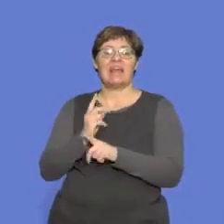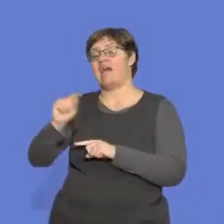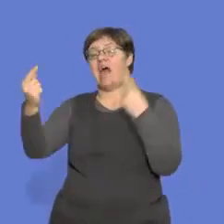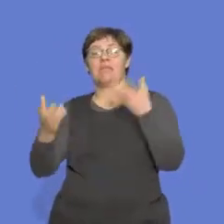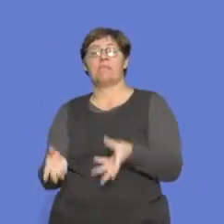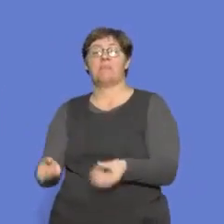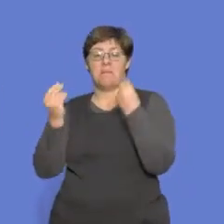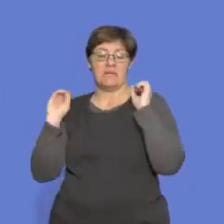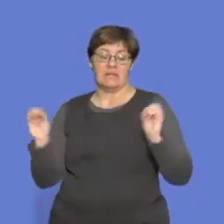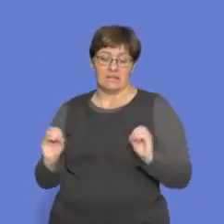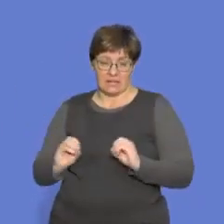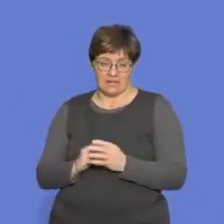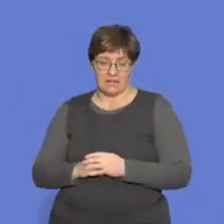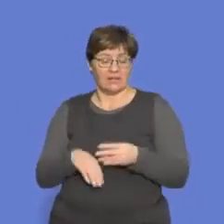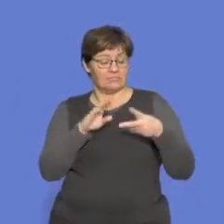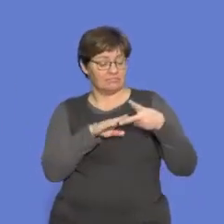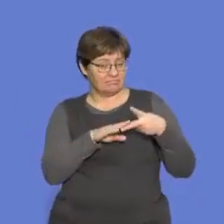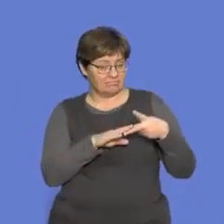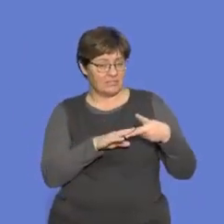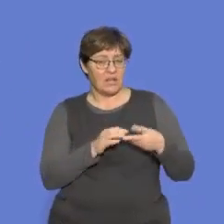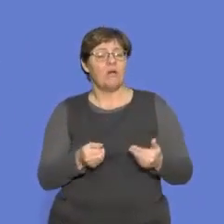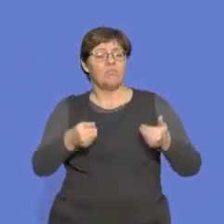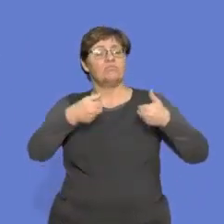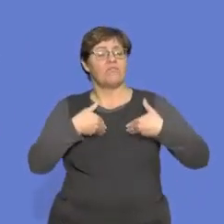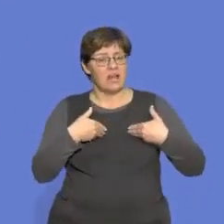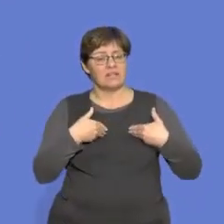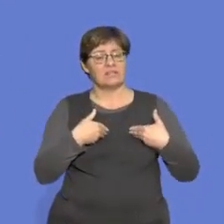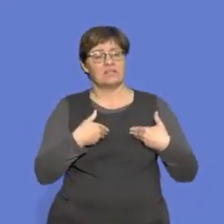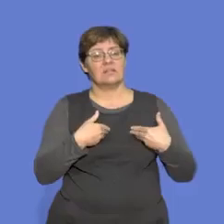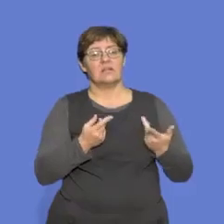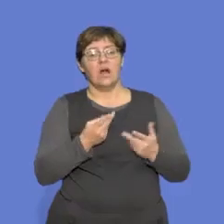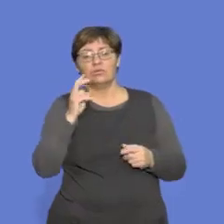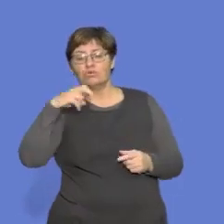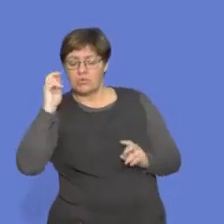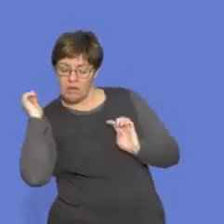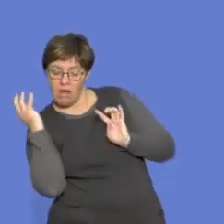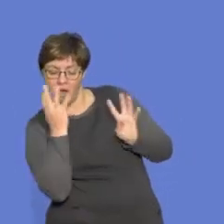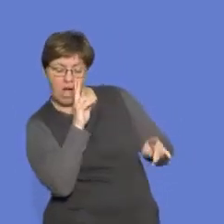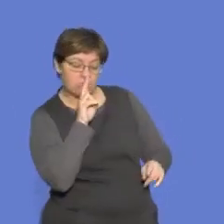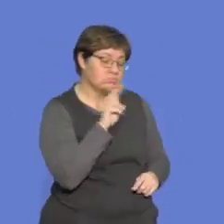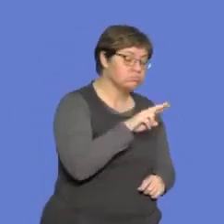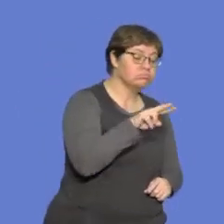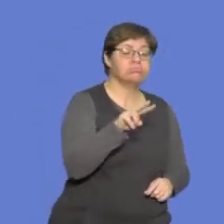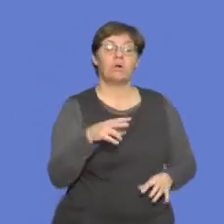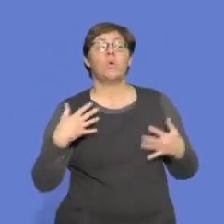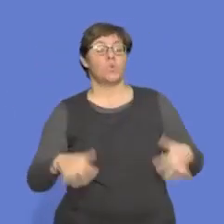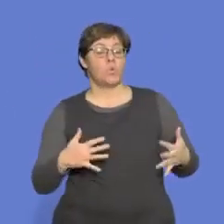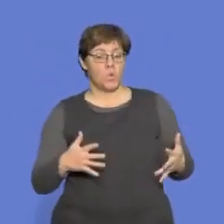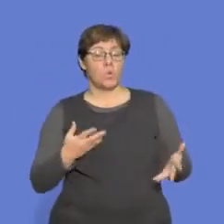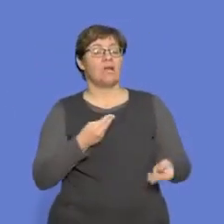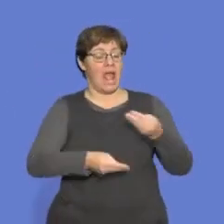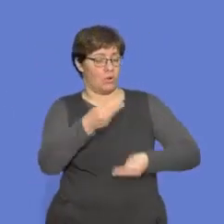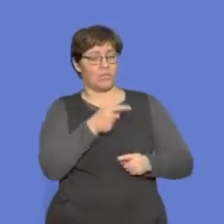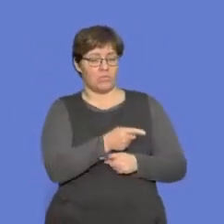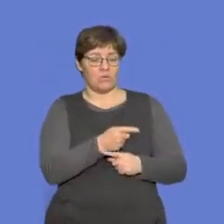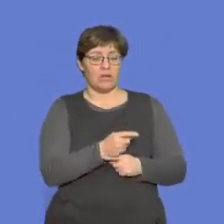world. And second, they provide a source of tourist attraction to South Africa, where many indigenous